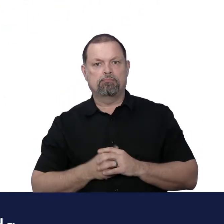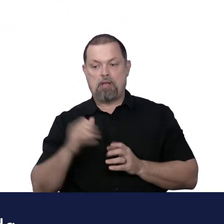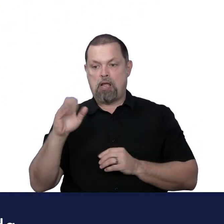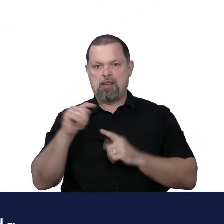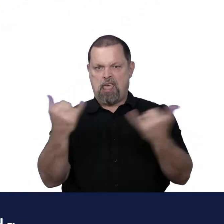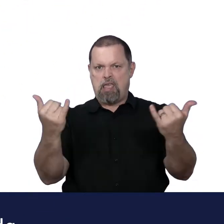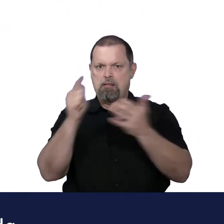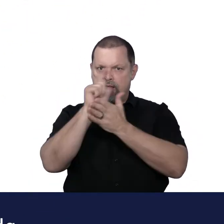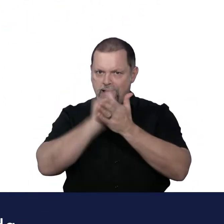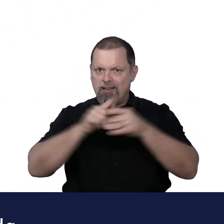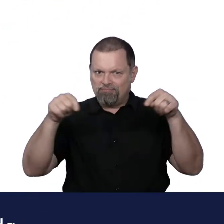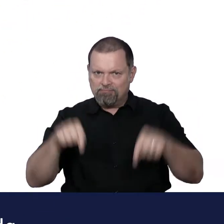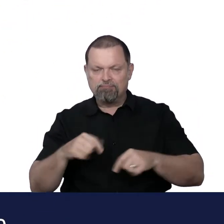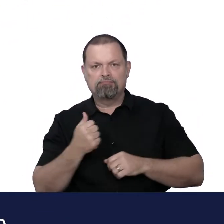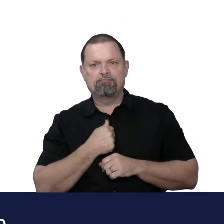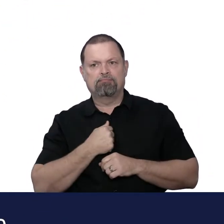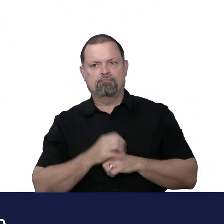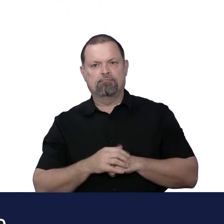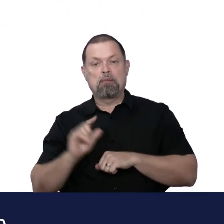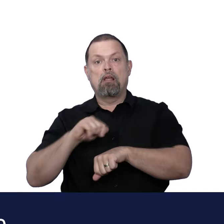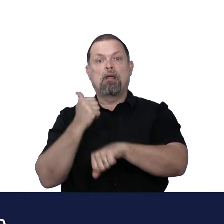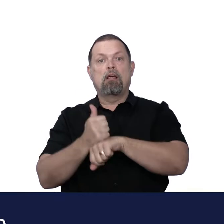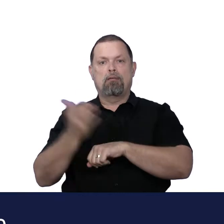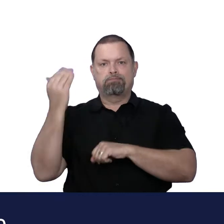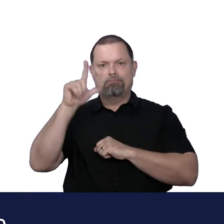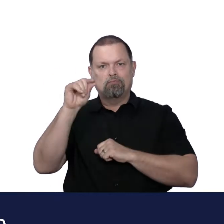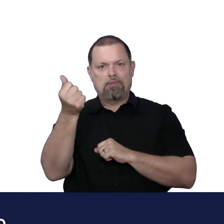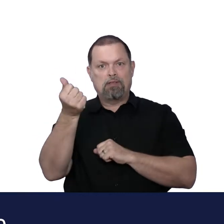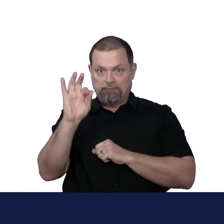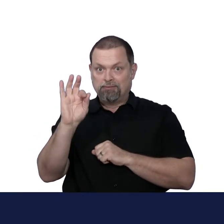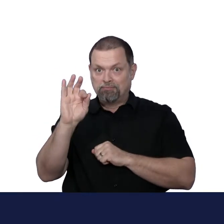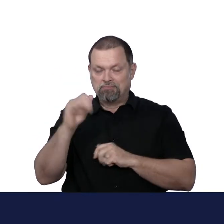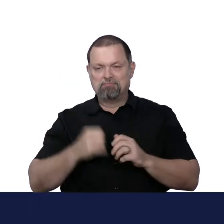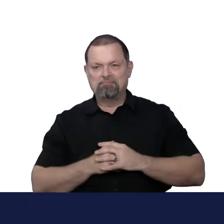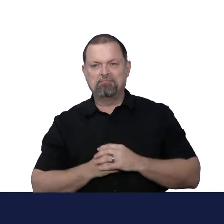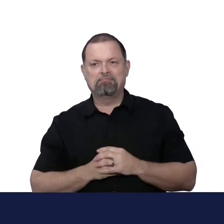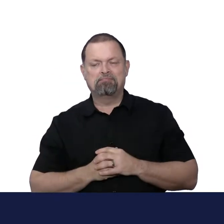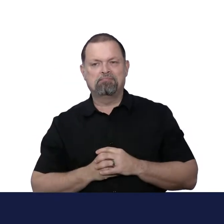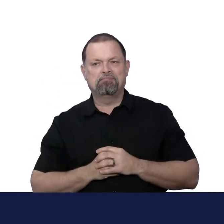is law in Canada. It became law in 2019.